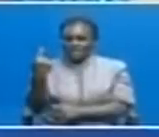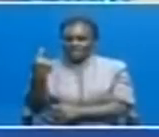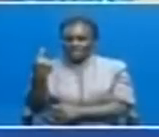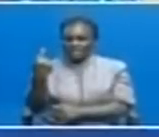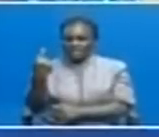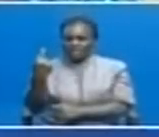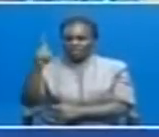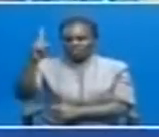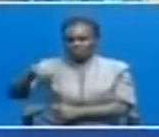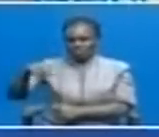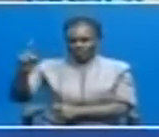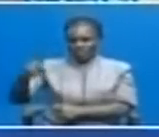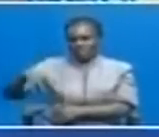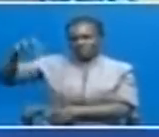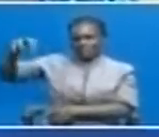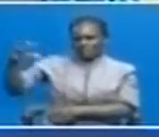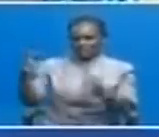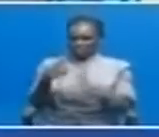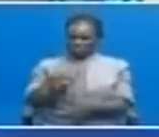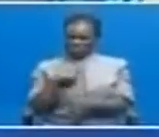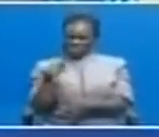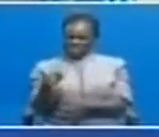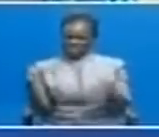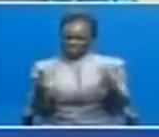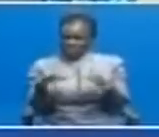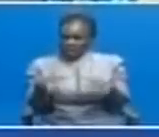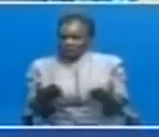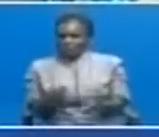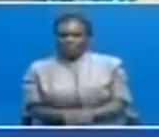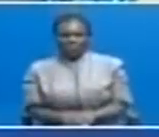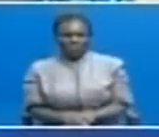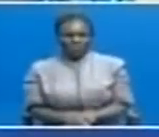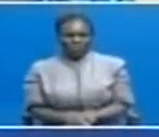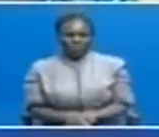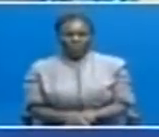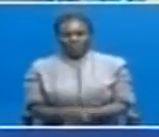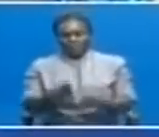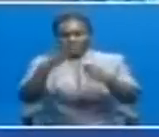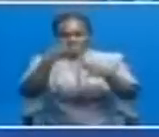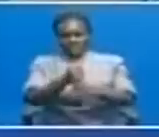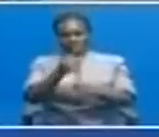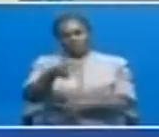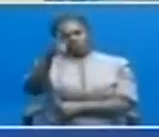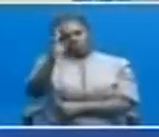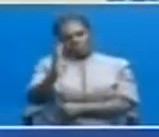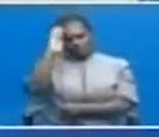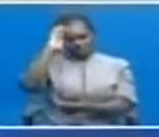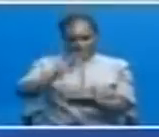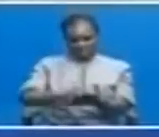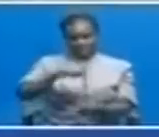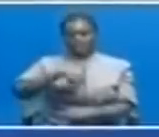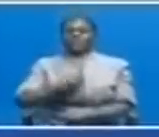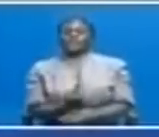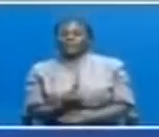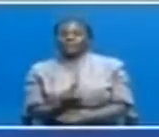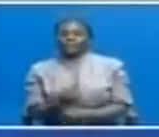title on the track in the senior ranks. Do you feel like this could be the year? Yeah, I trust God and I believe myself too,